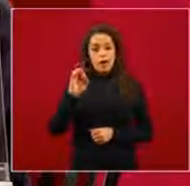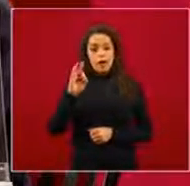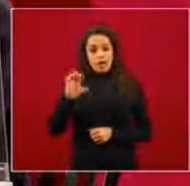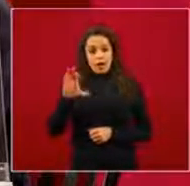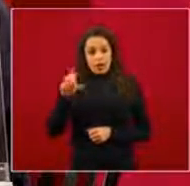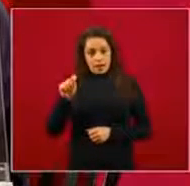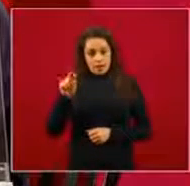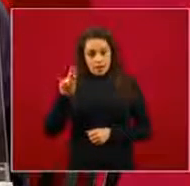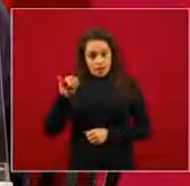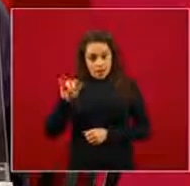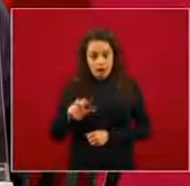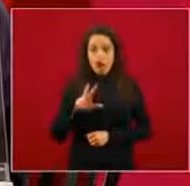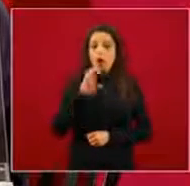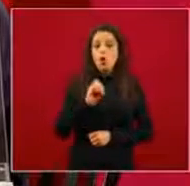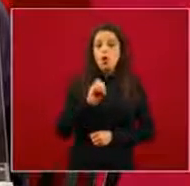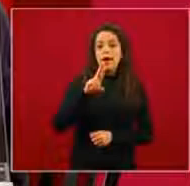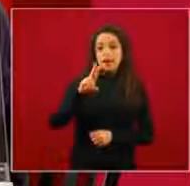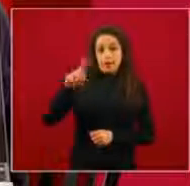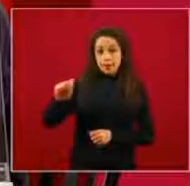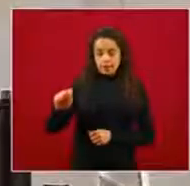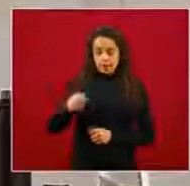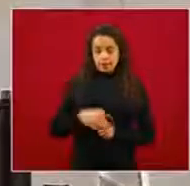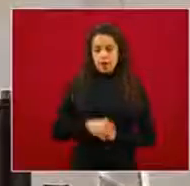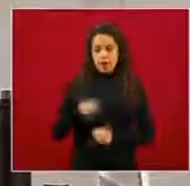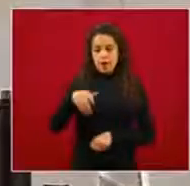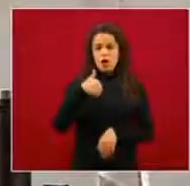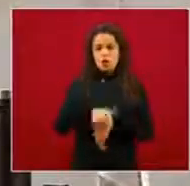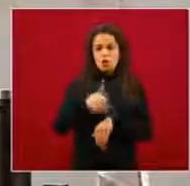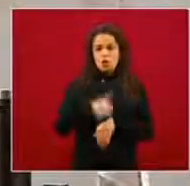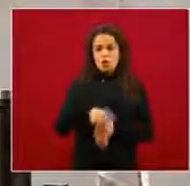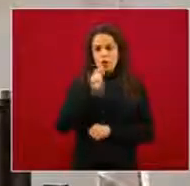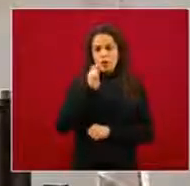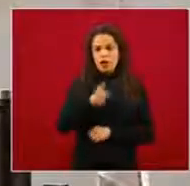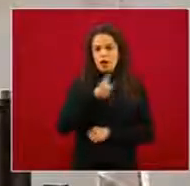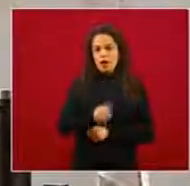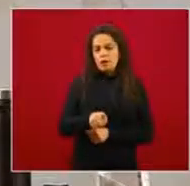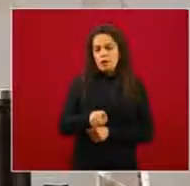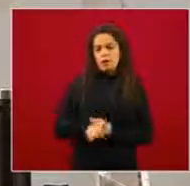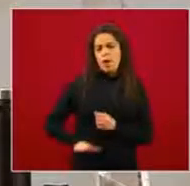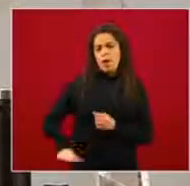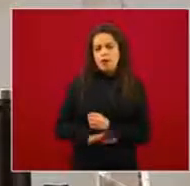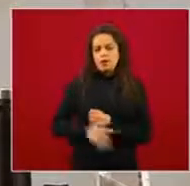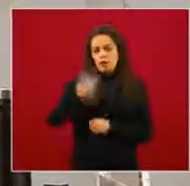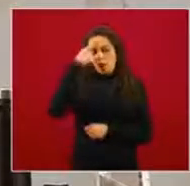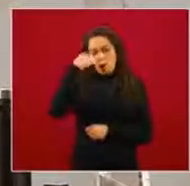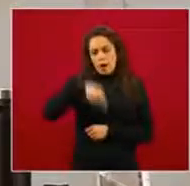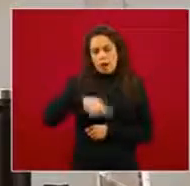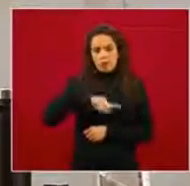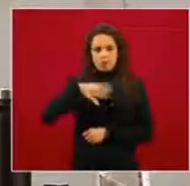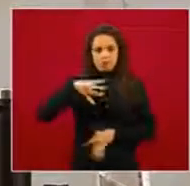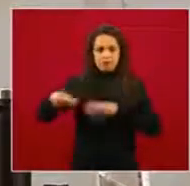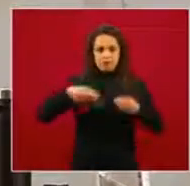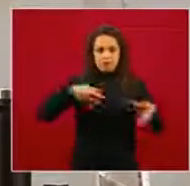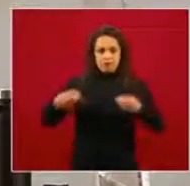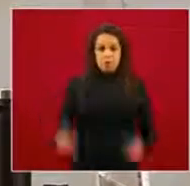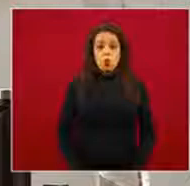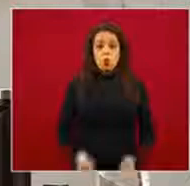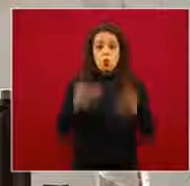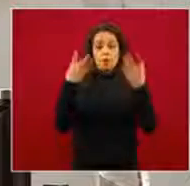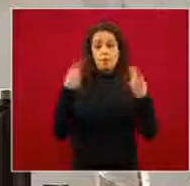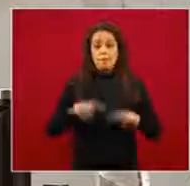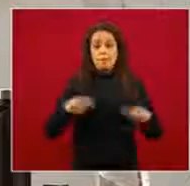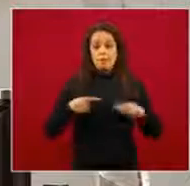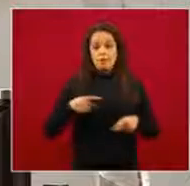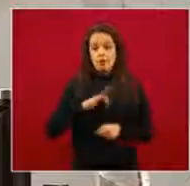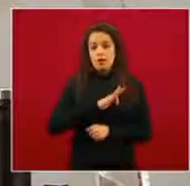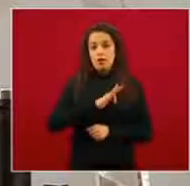R0 or effective 0 RT. This is the basic reproduction number, or the effective reproduction number is the